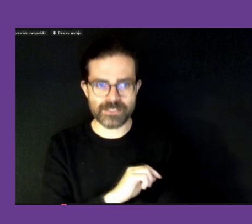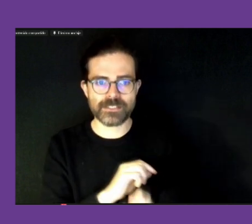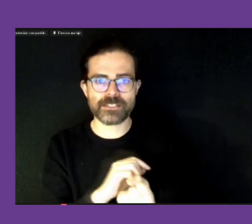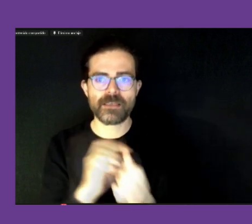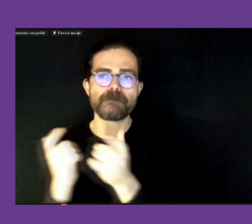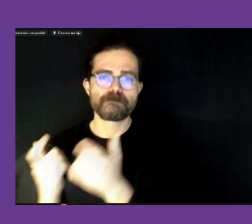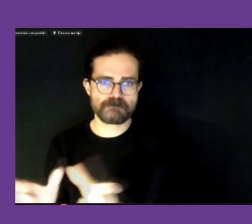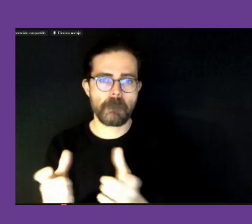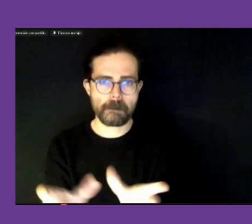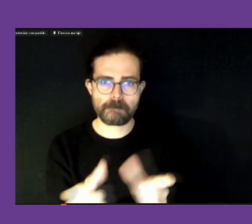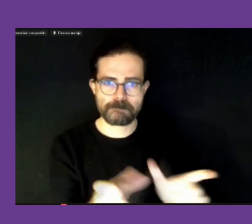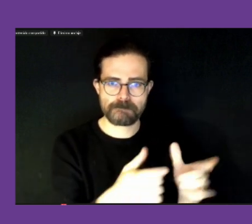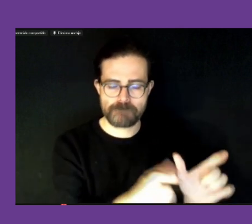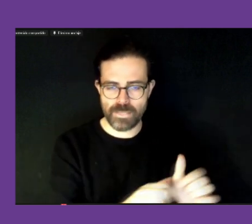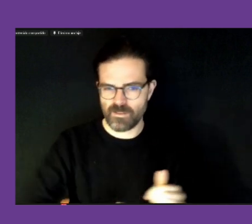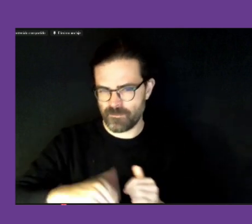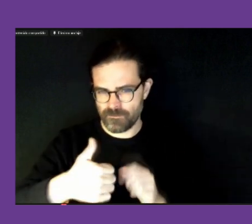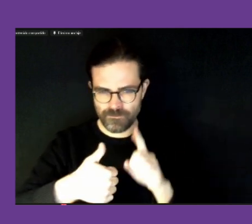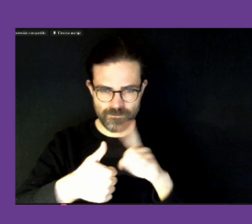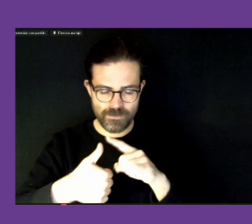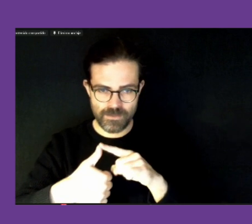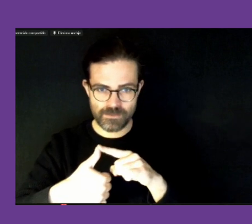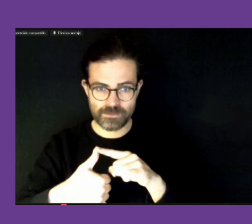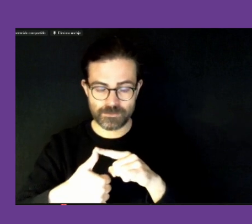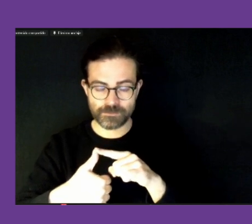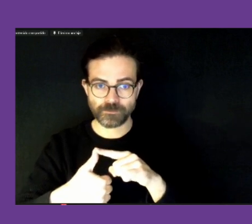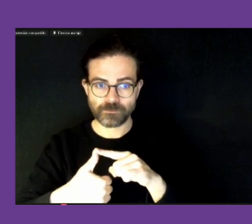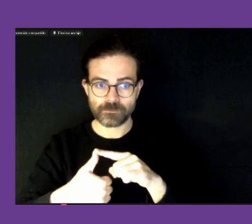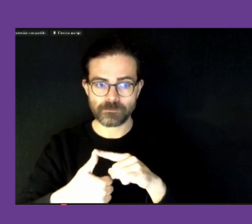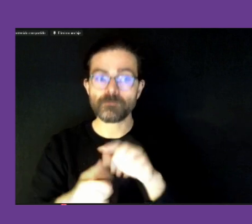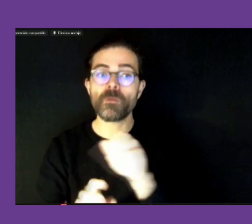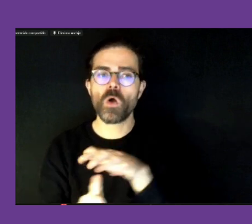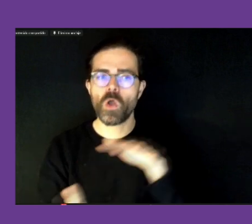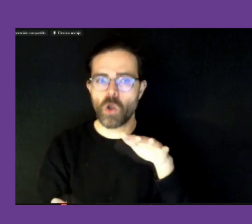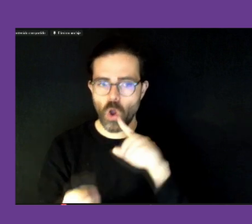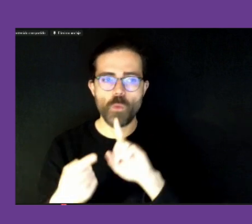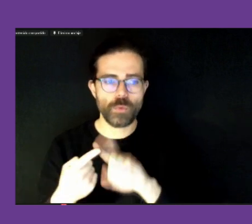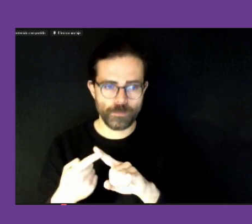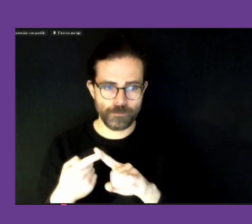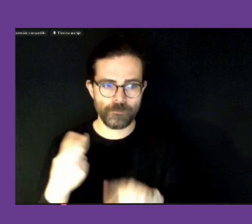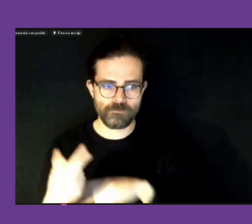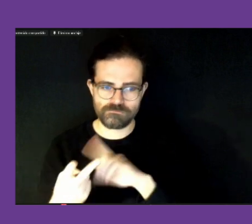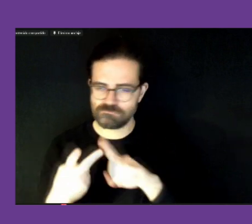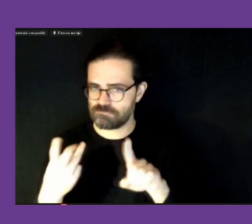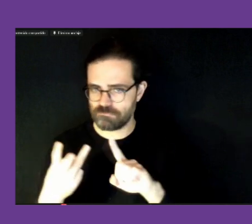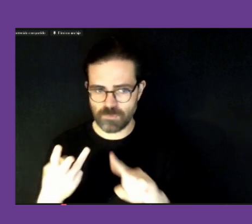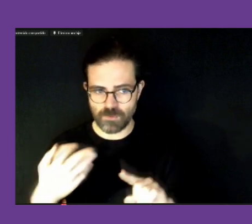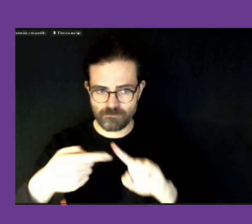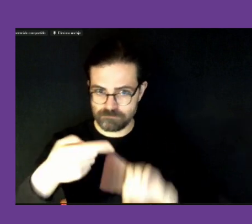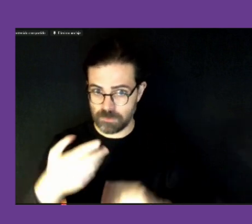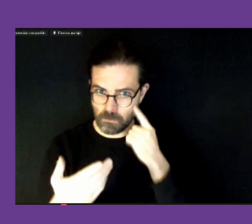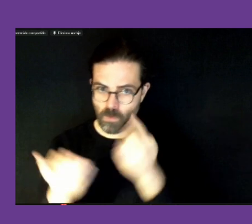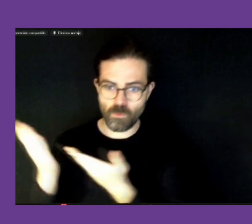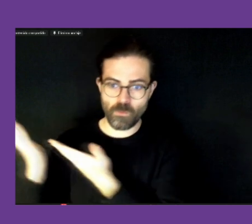first part is the scope, normative references, terms and definitions. Then there are two clauses on key